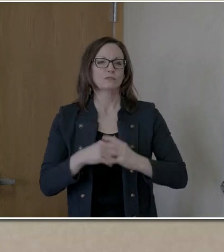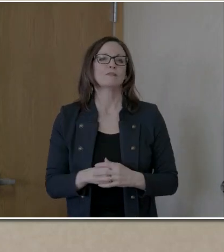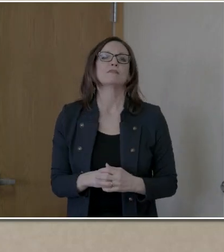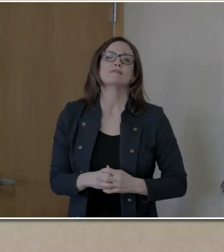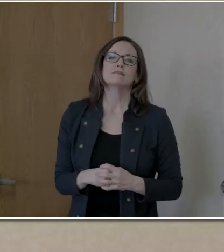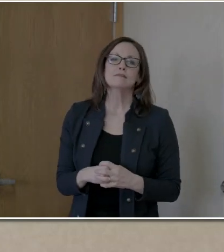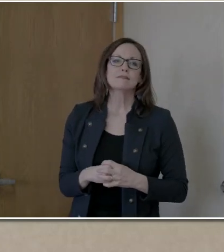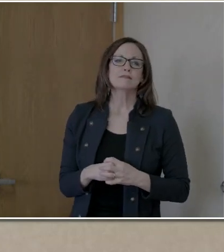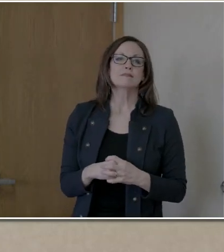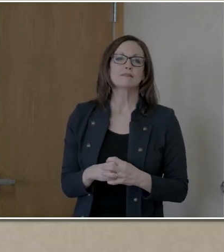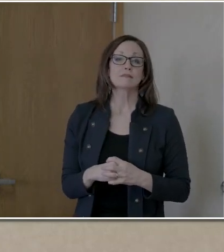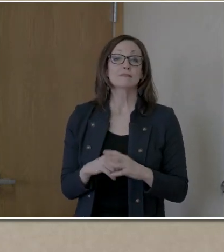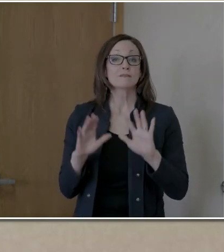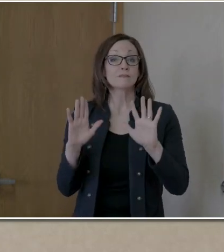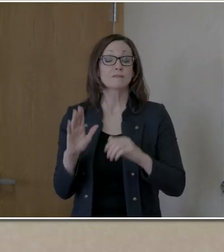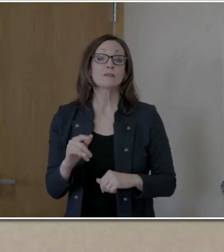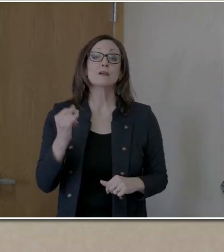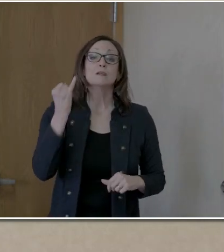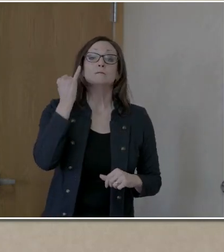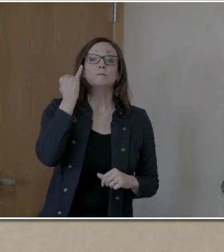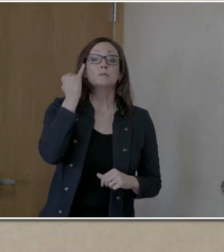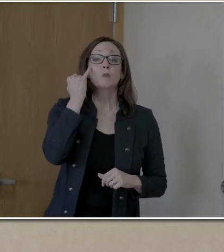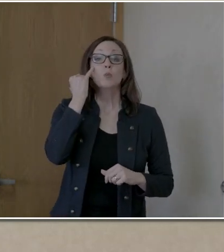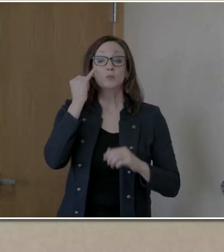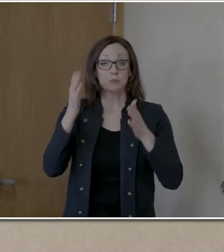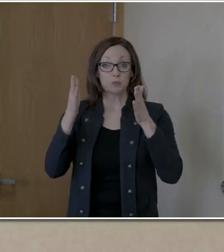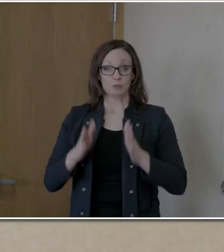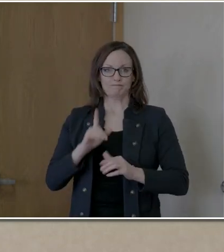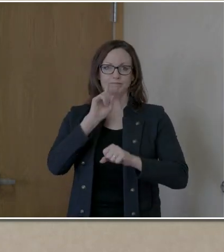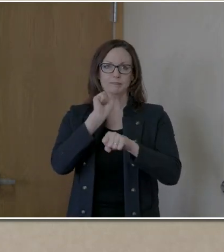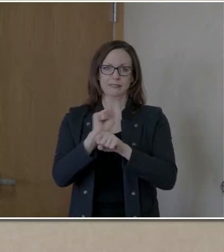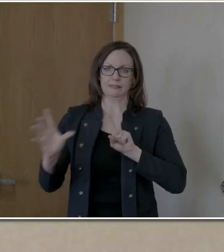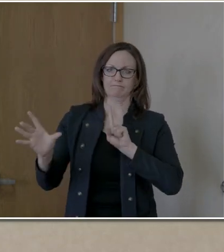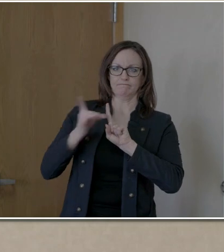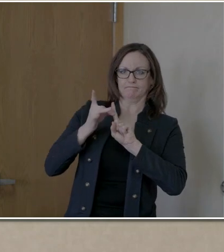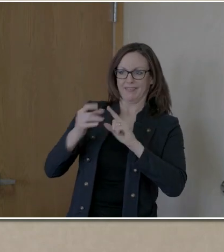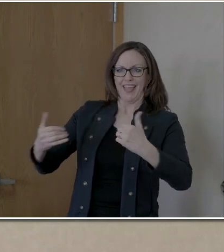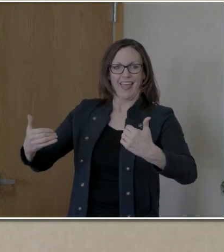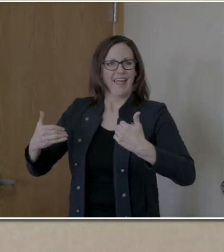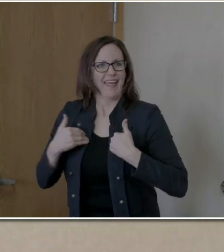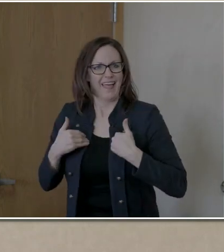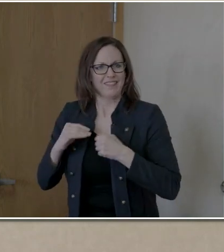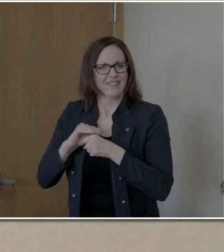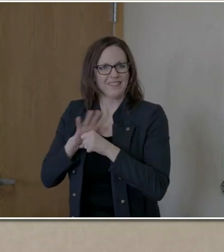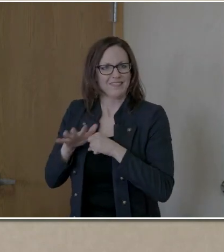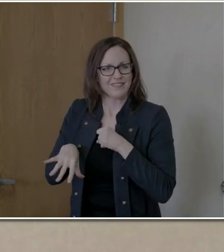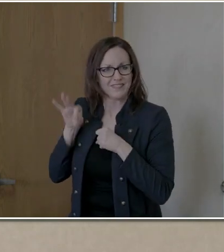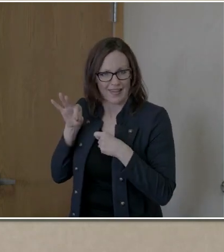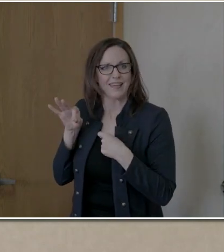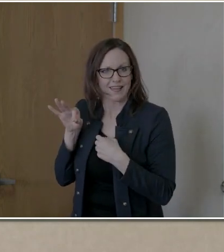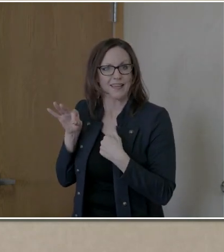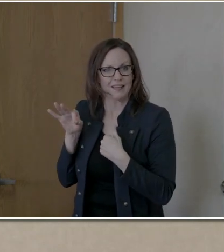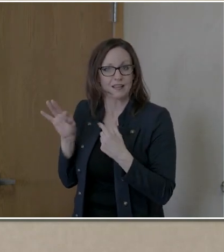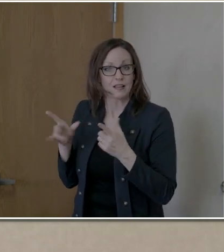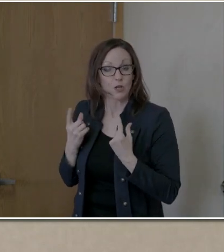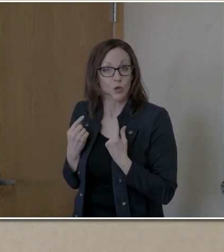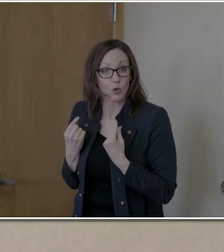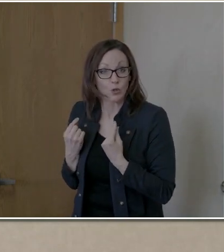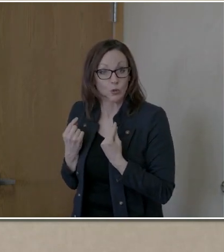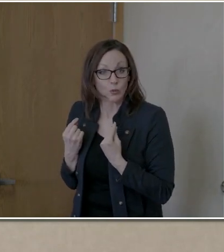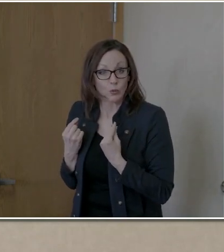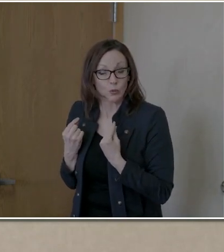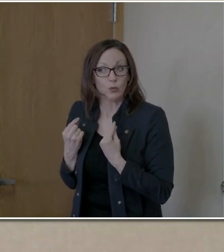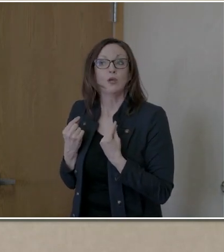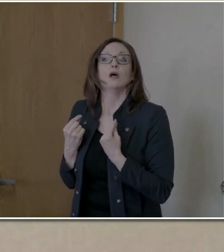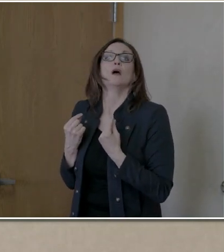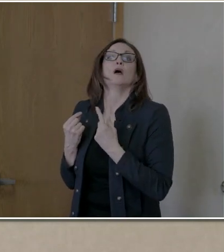state contact tracer. And we have been asking people if they had exposure at the election. As